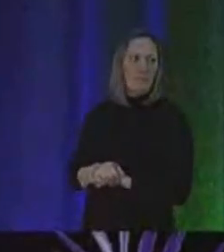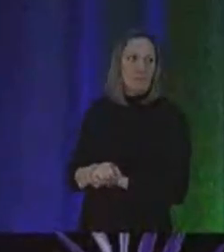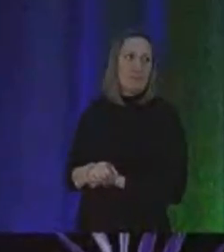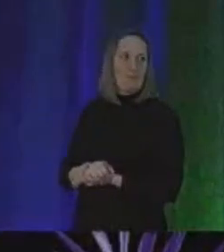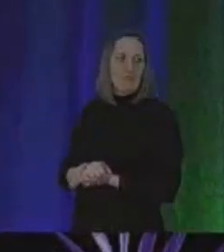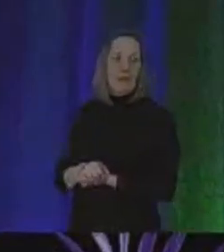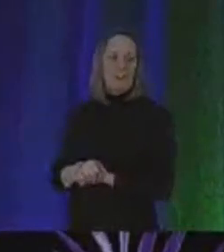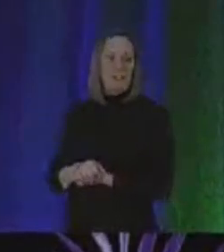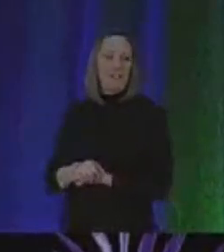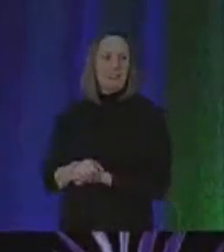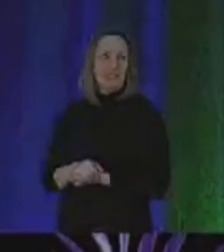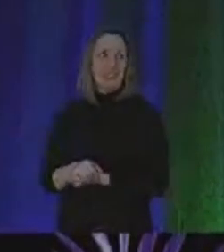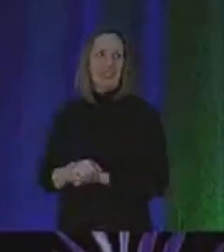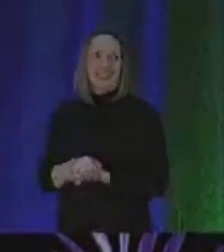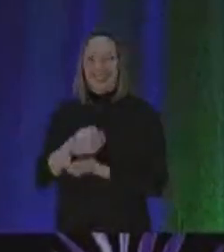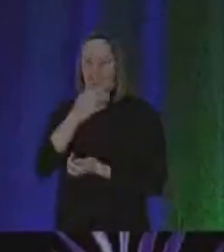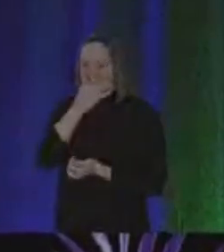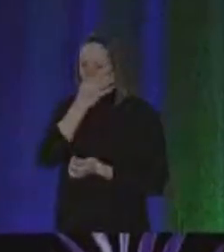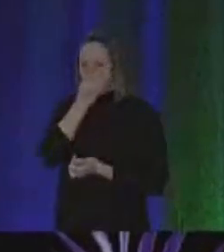Here we